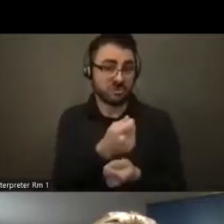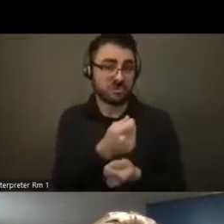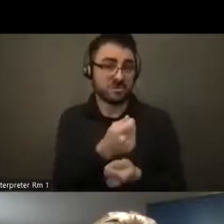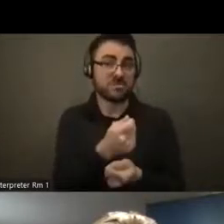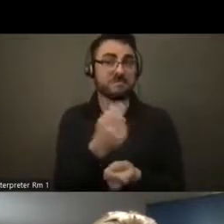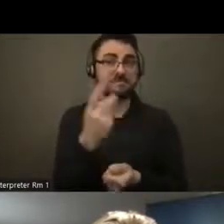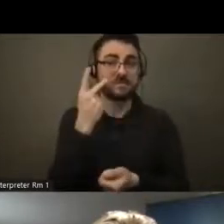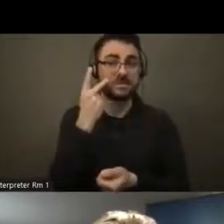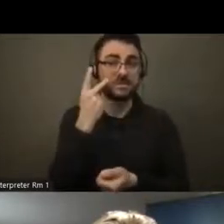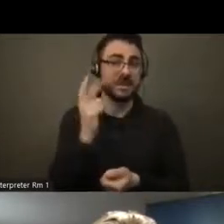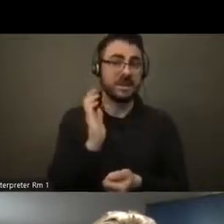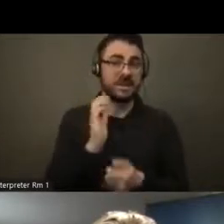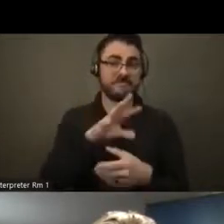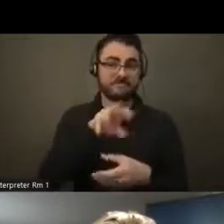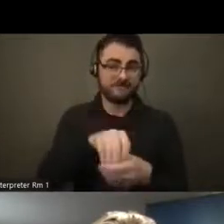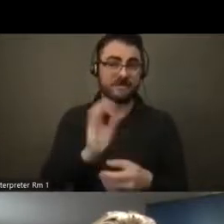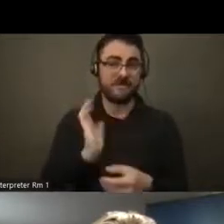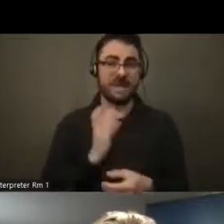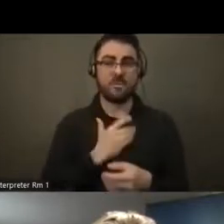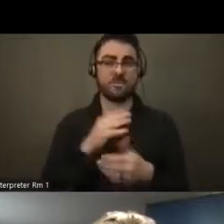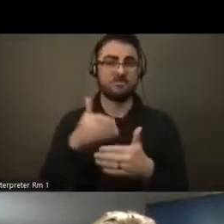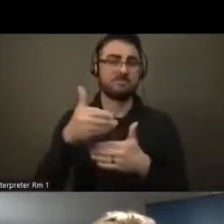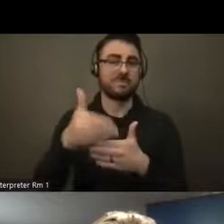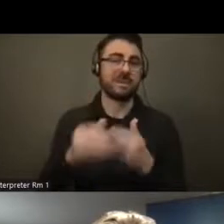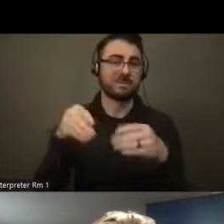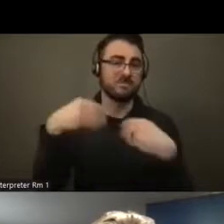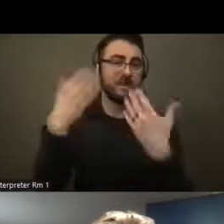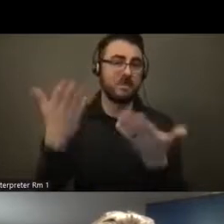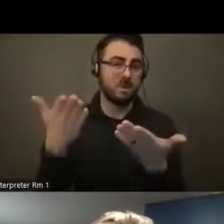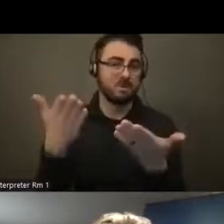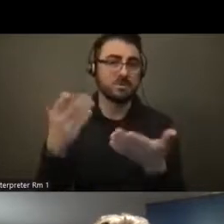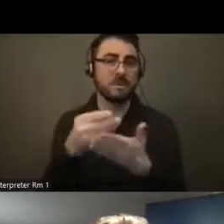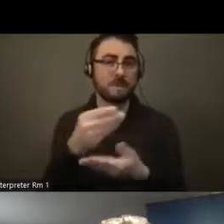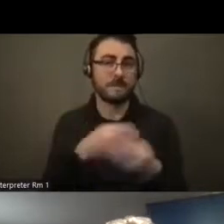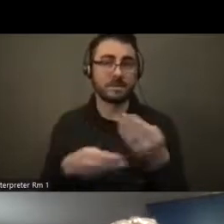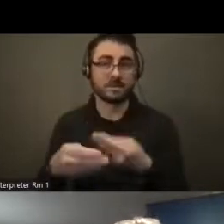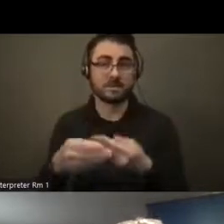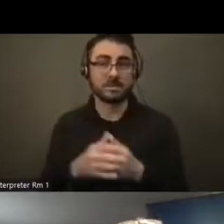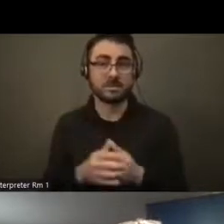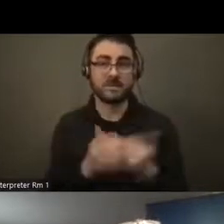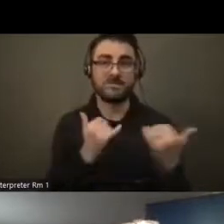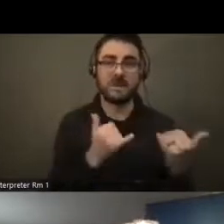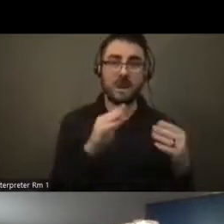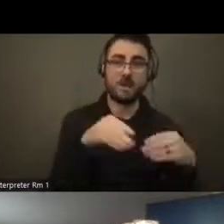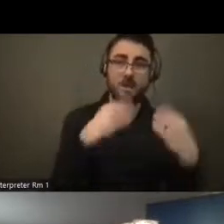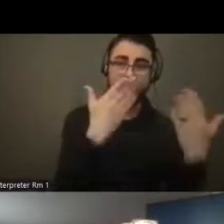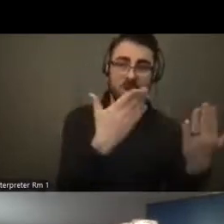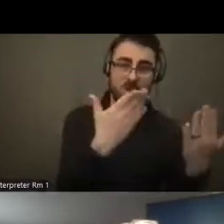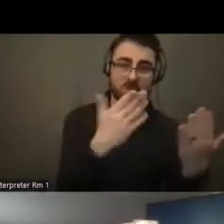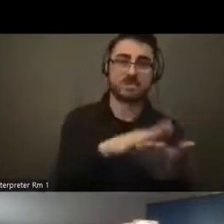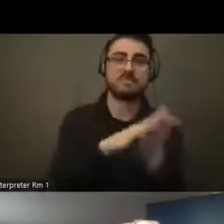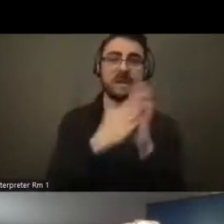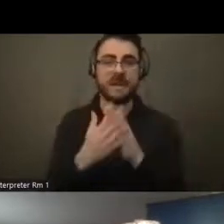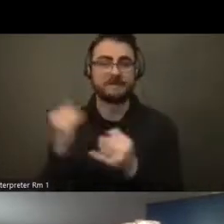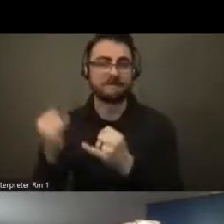next proposed budget, or going from proposed budget to final budget.